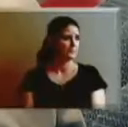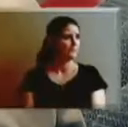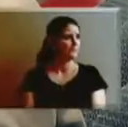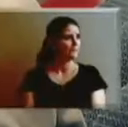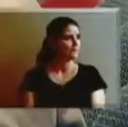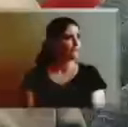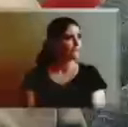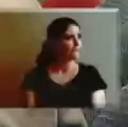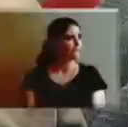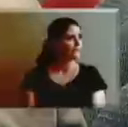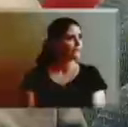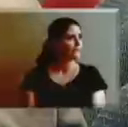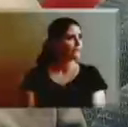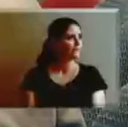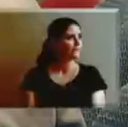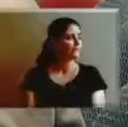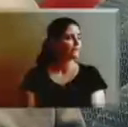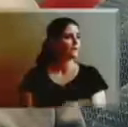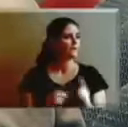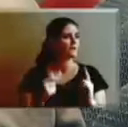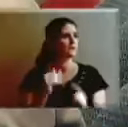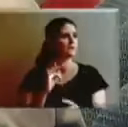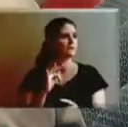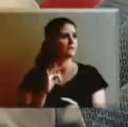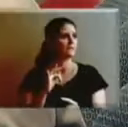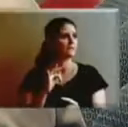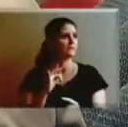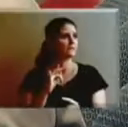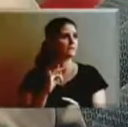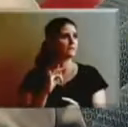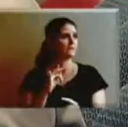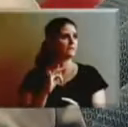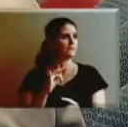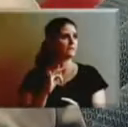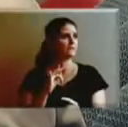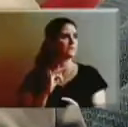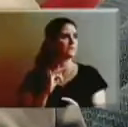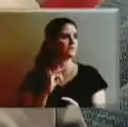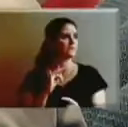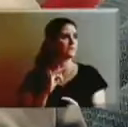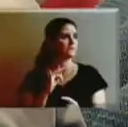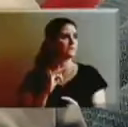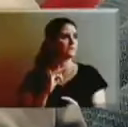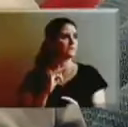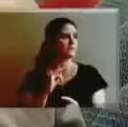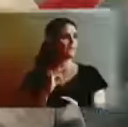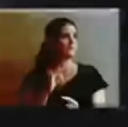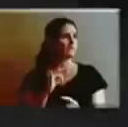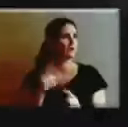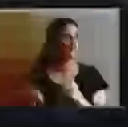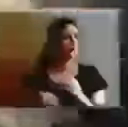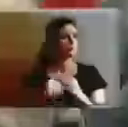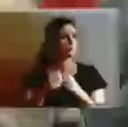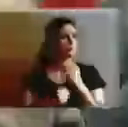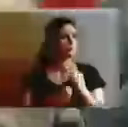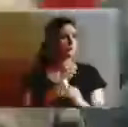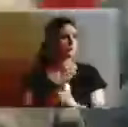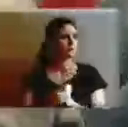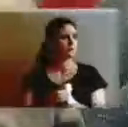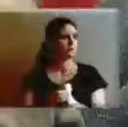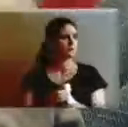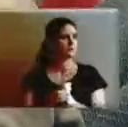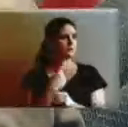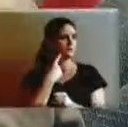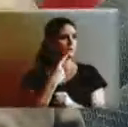extended day is a one-year experiment, the transportation looks like, I mean, I didn't make that distinction, let's just put it that